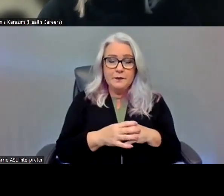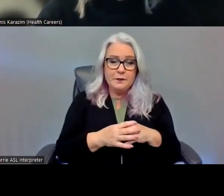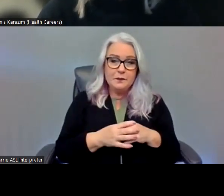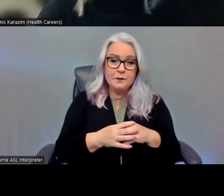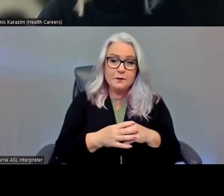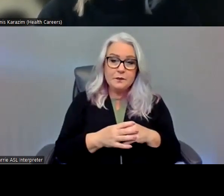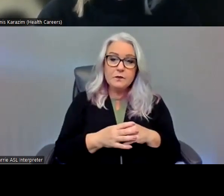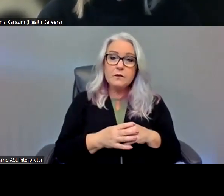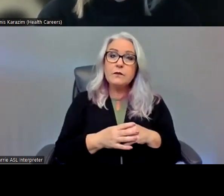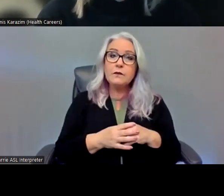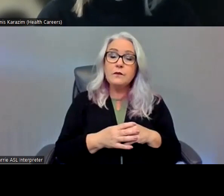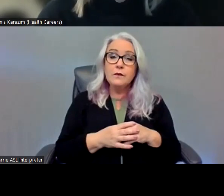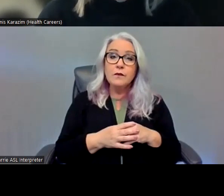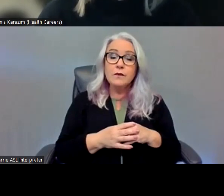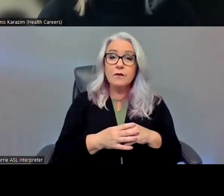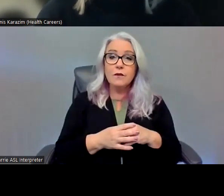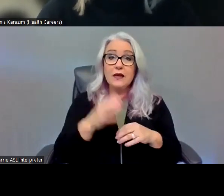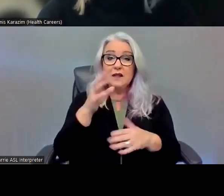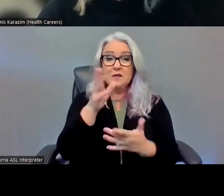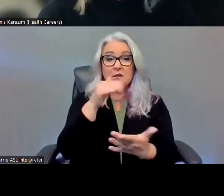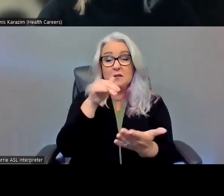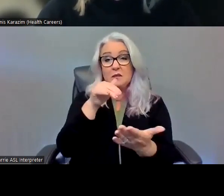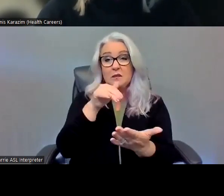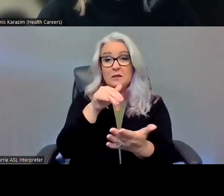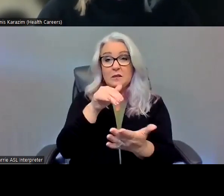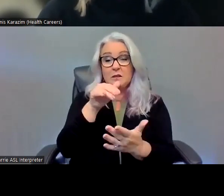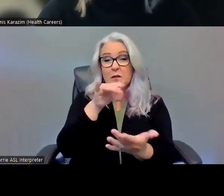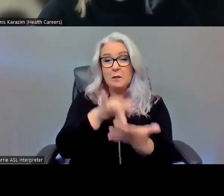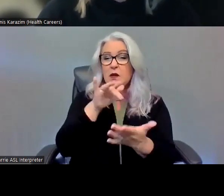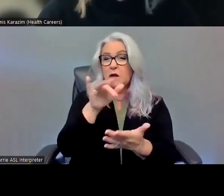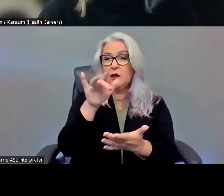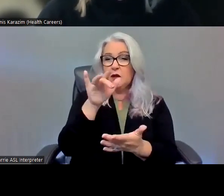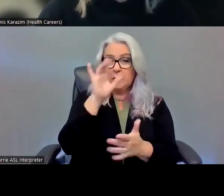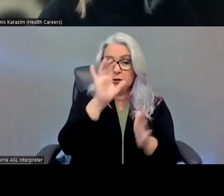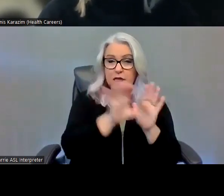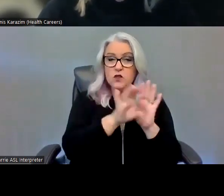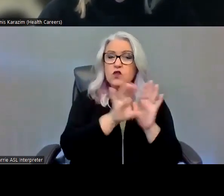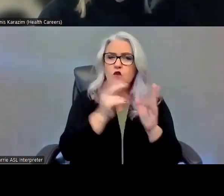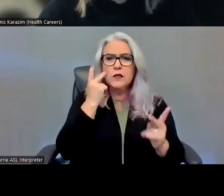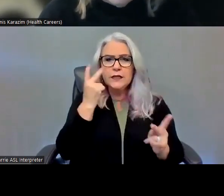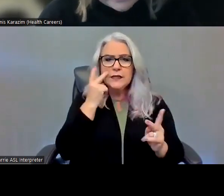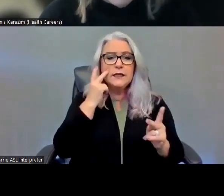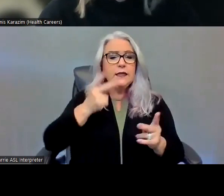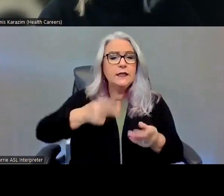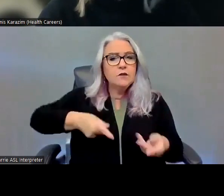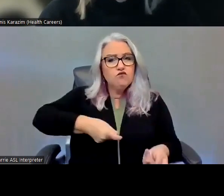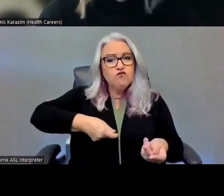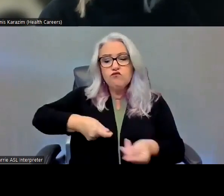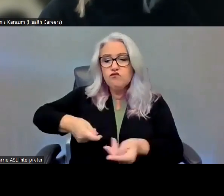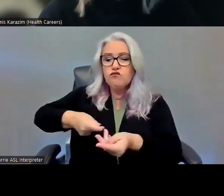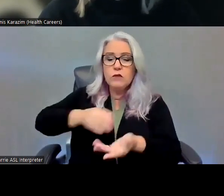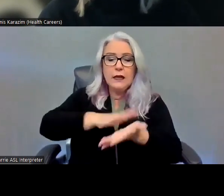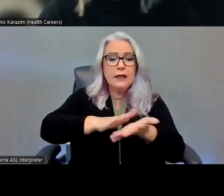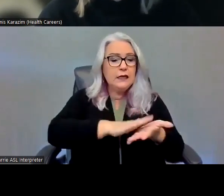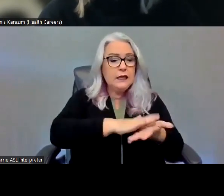image just to the right of that, you see someone that is cleaning up a patient area,